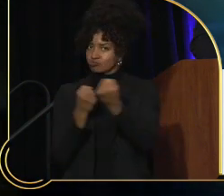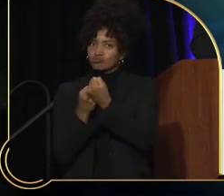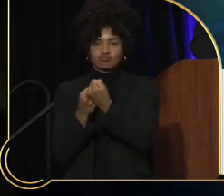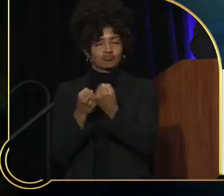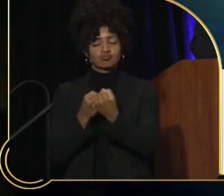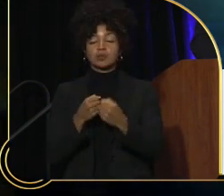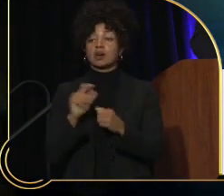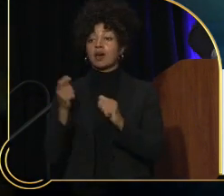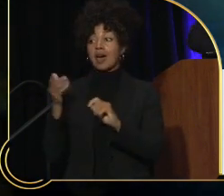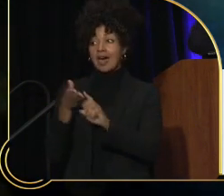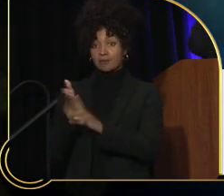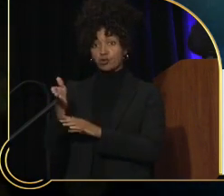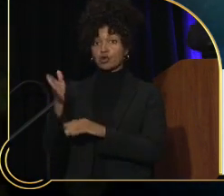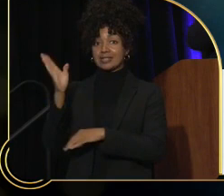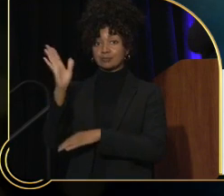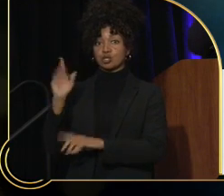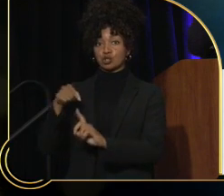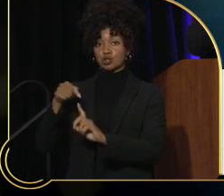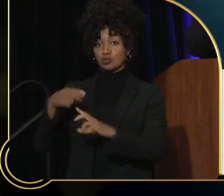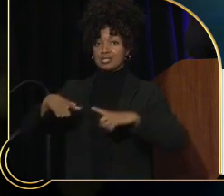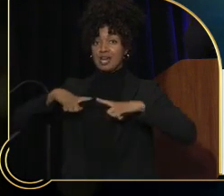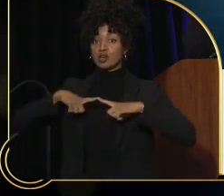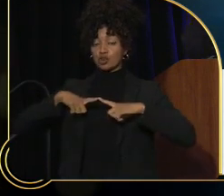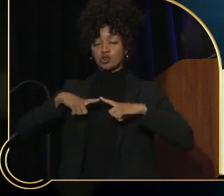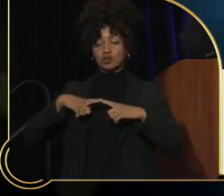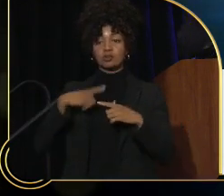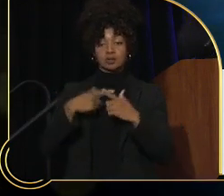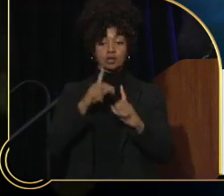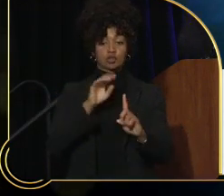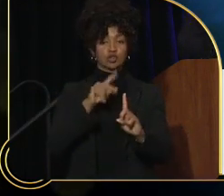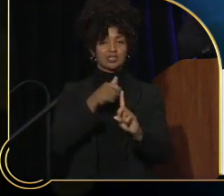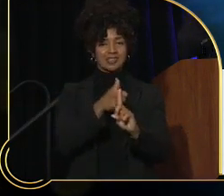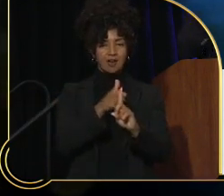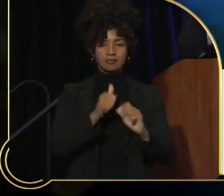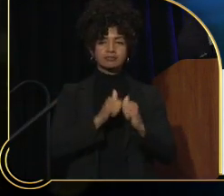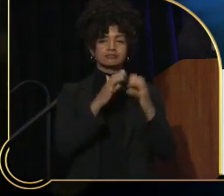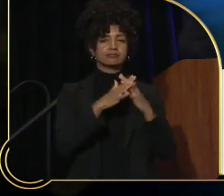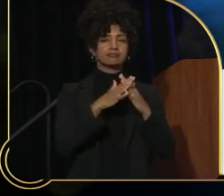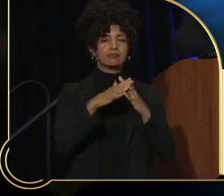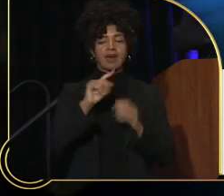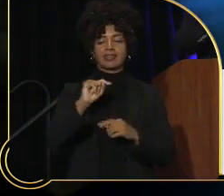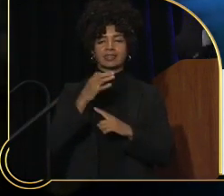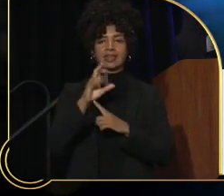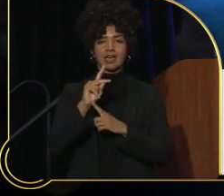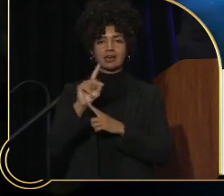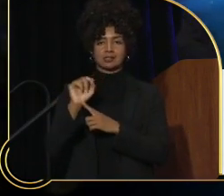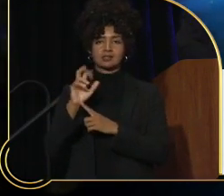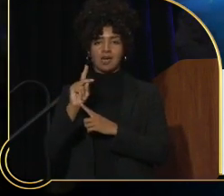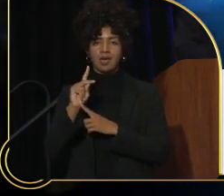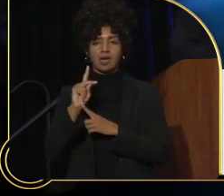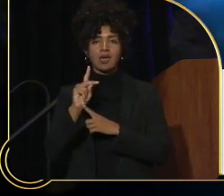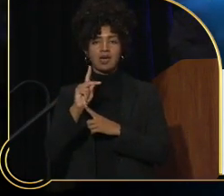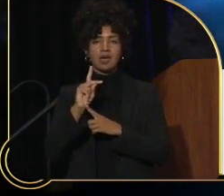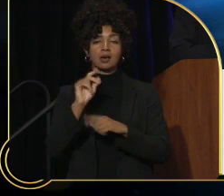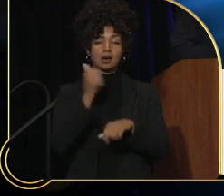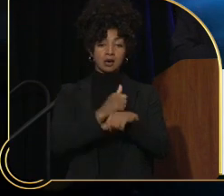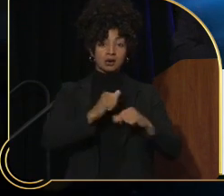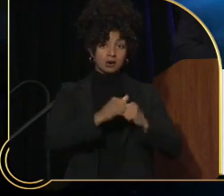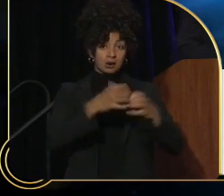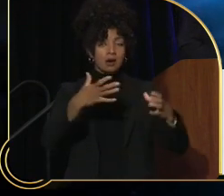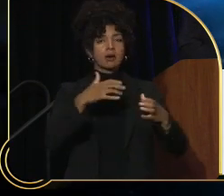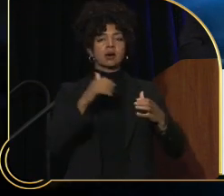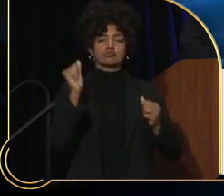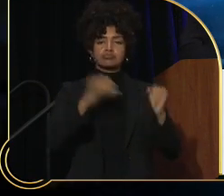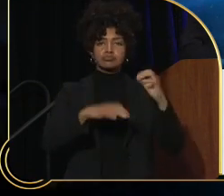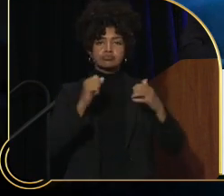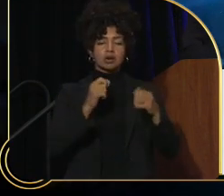went and started a think tank, which really had a lot of the policies and ideas that became the Democratic platform for the